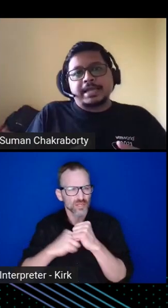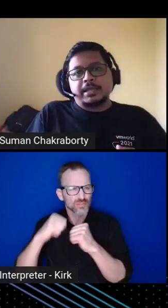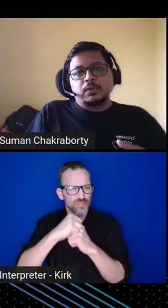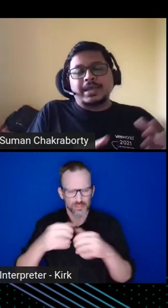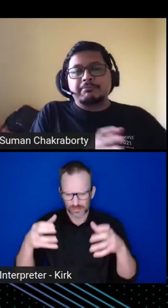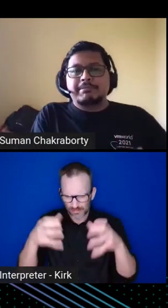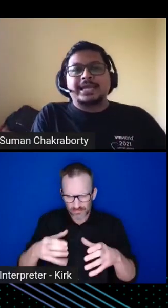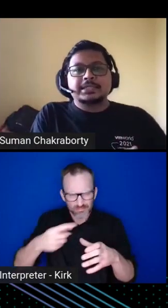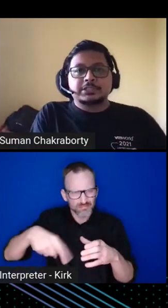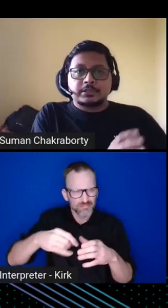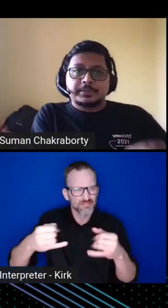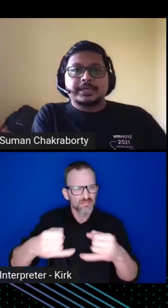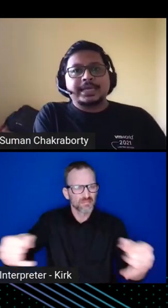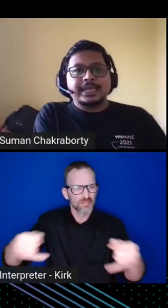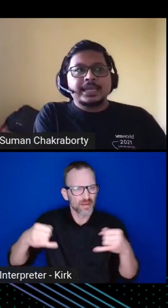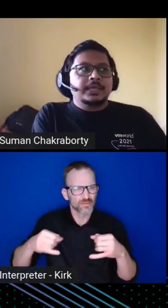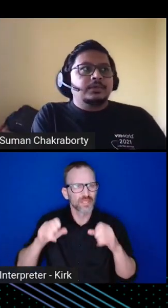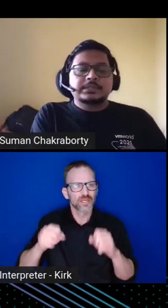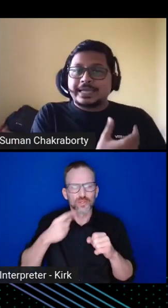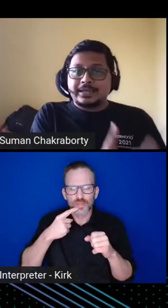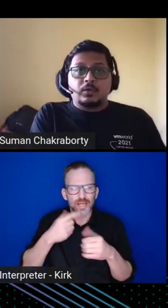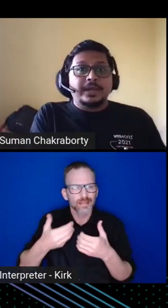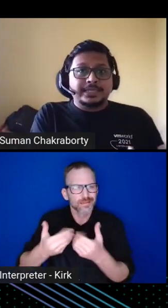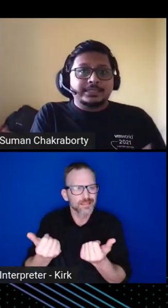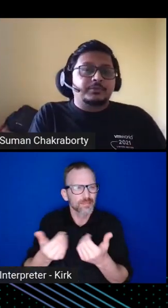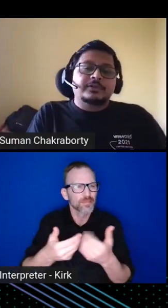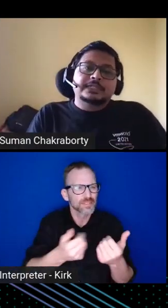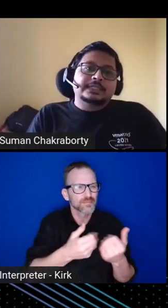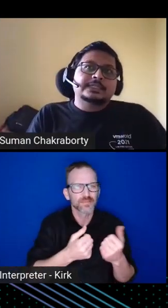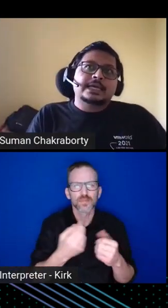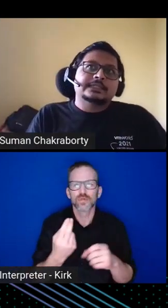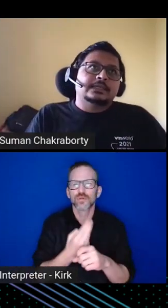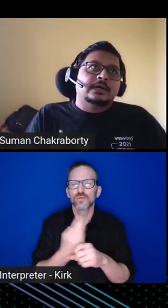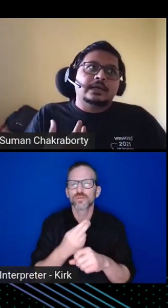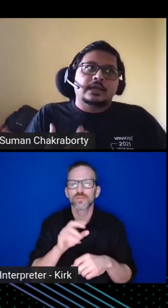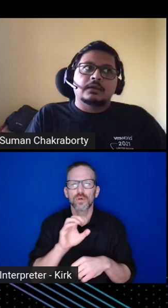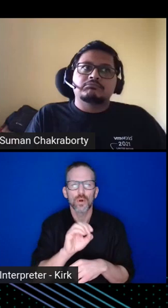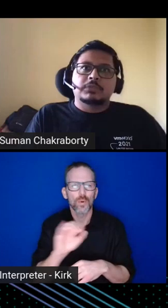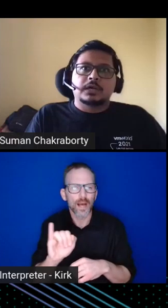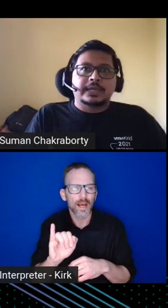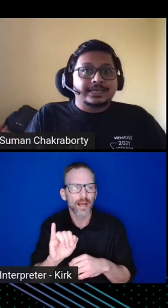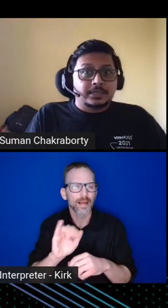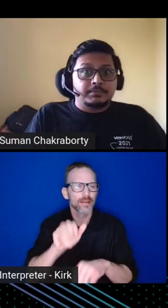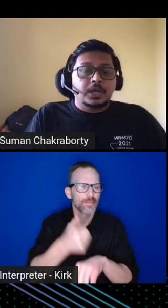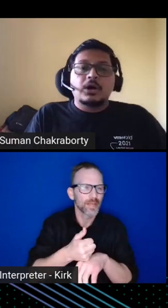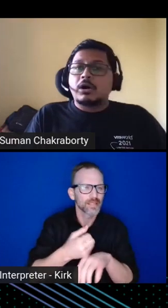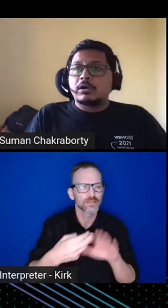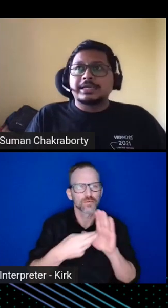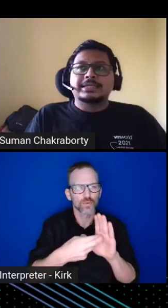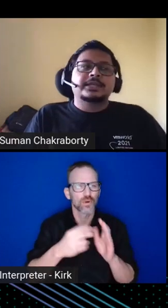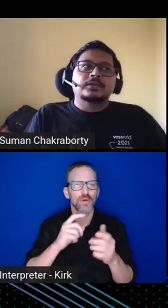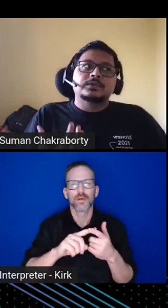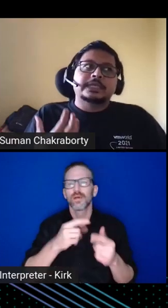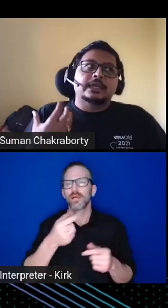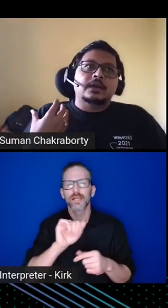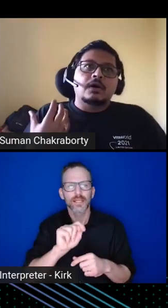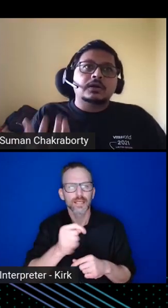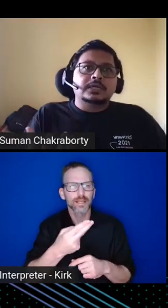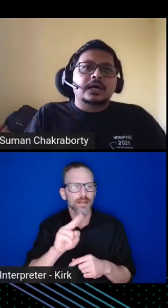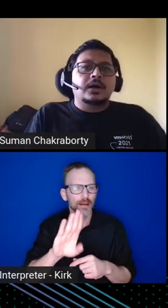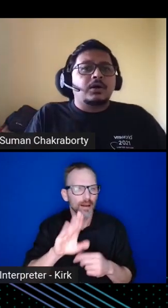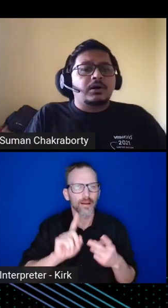environment. Rather, you can manage separately using any OIDC providers such as GitHub, or let's say